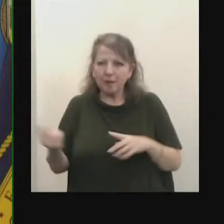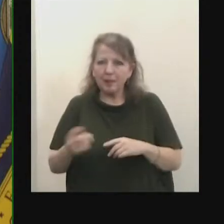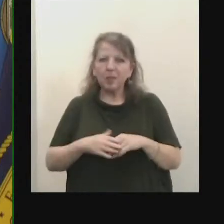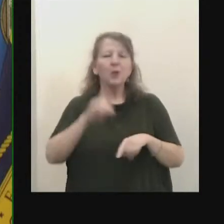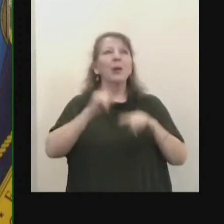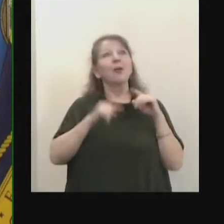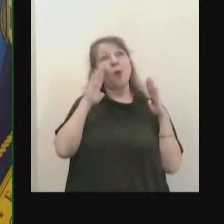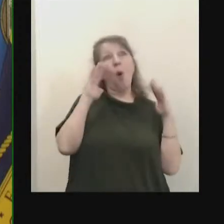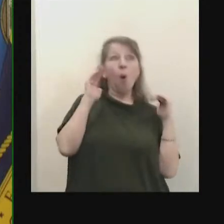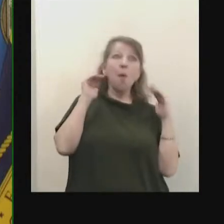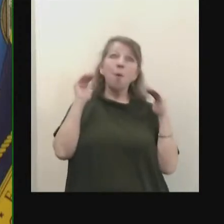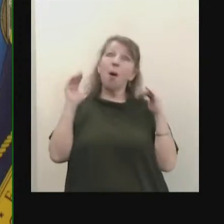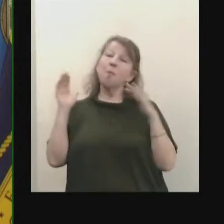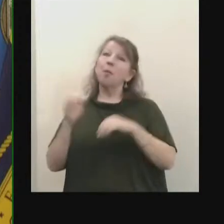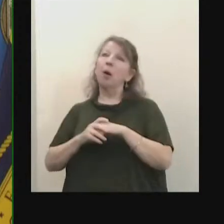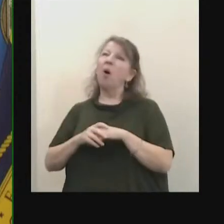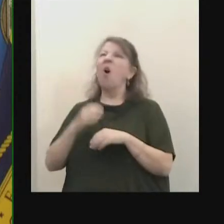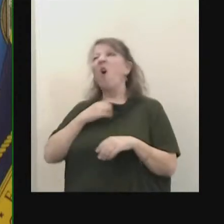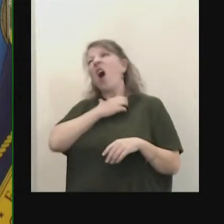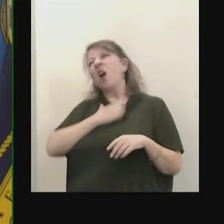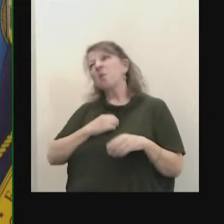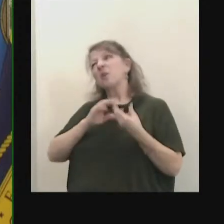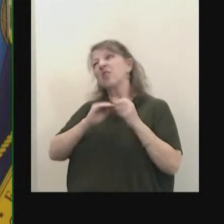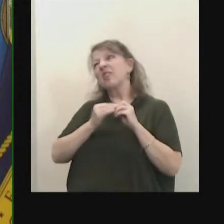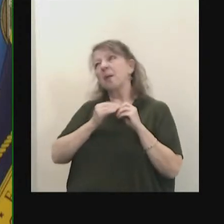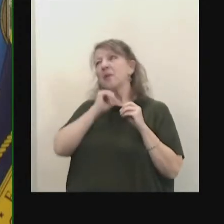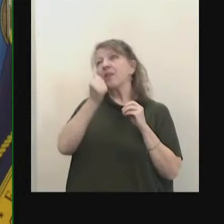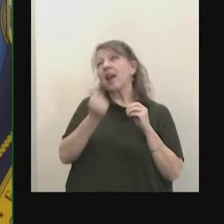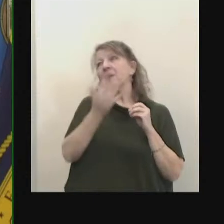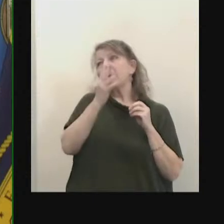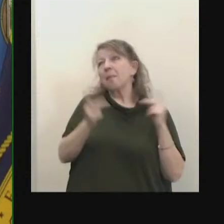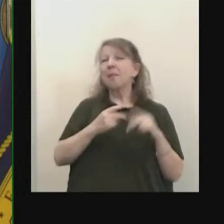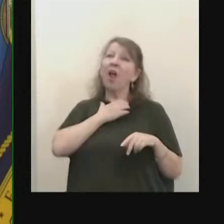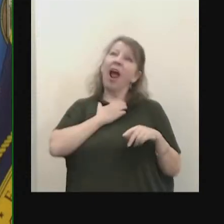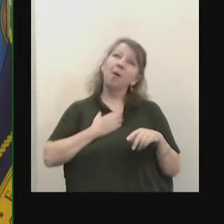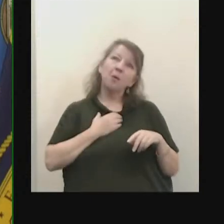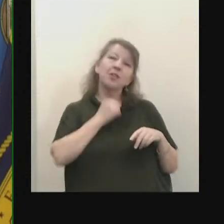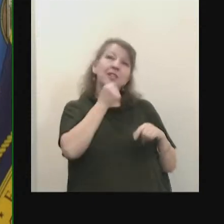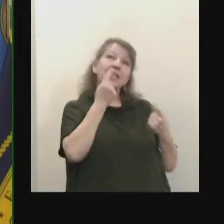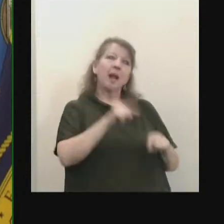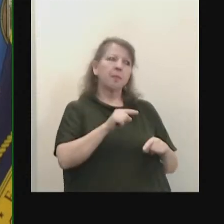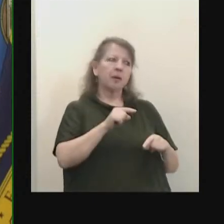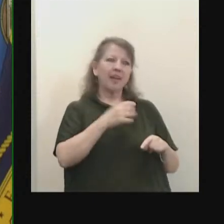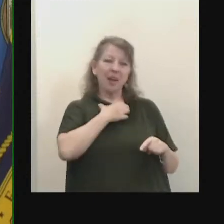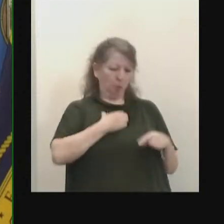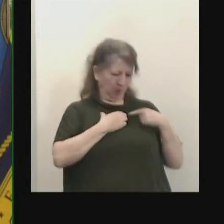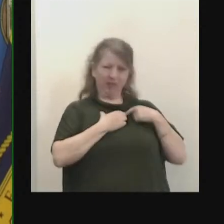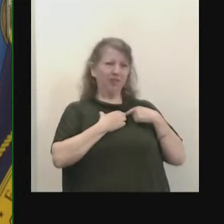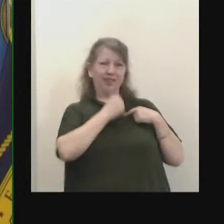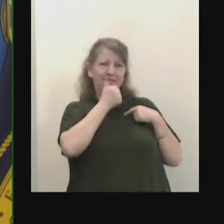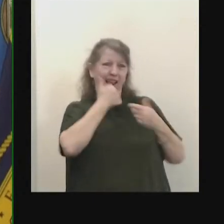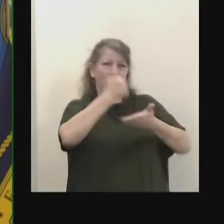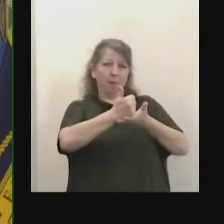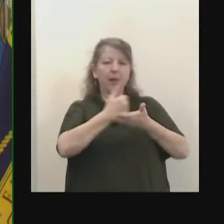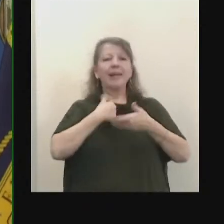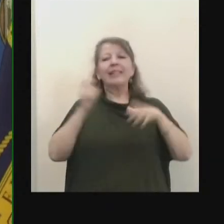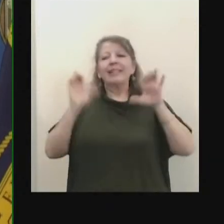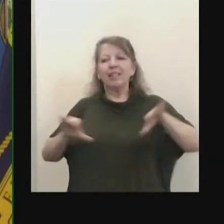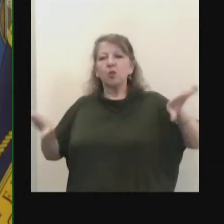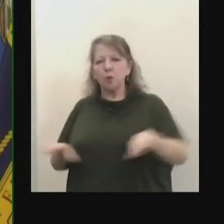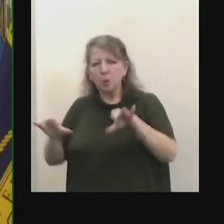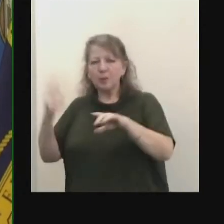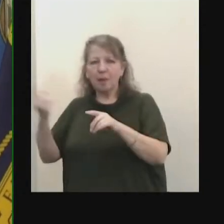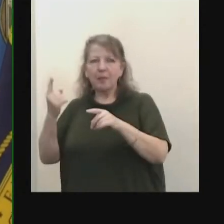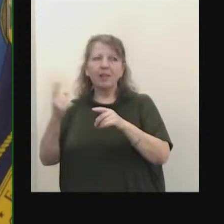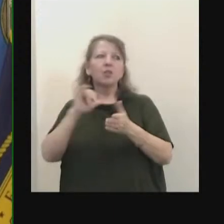saying, well, I wish the hospital numbers would go down, I hope the hospital number goes down. But if we don't take action, they're going to continue to rise. So we took action with regards to the